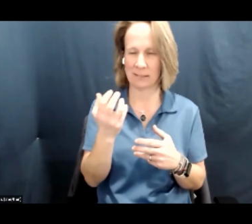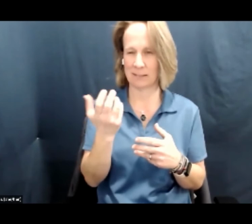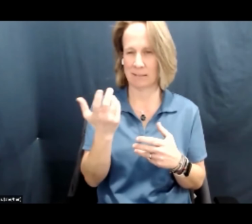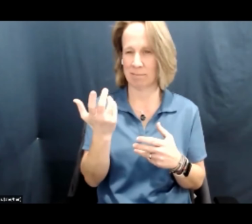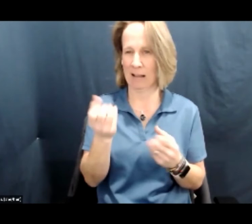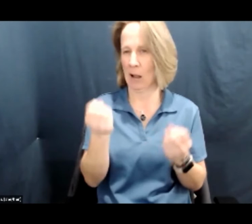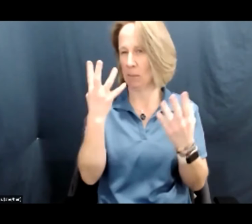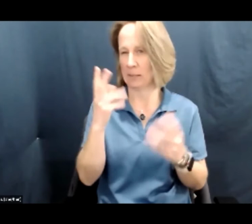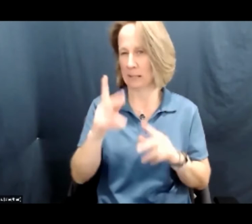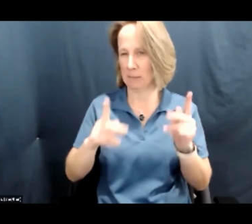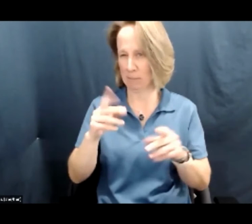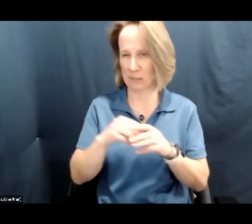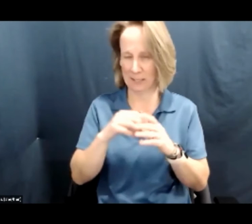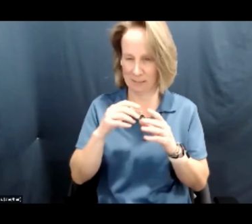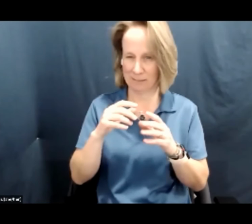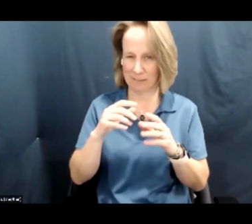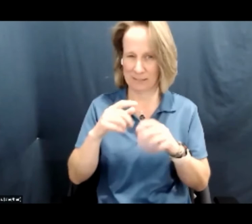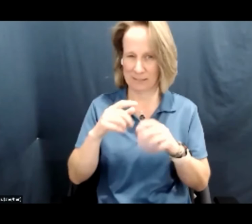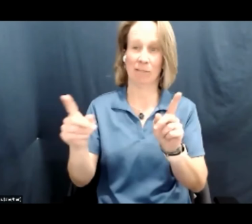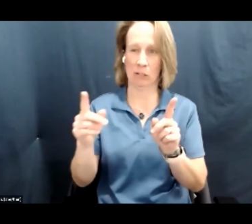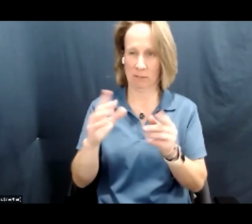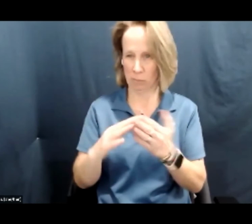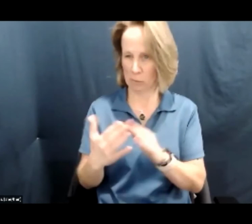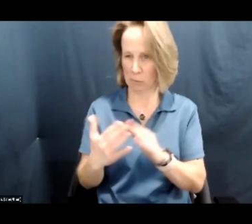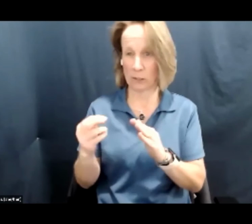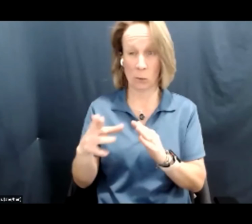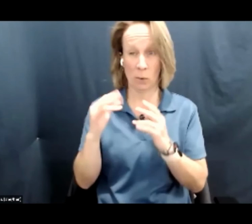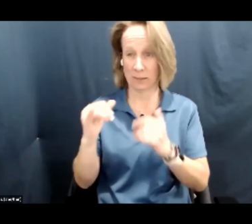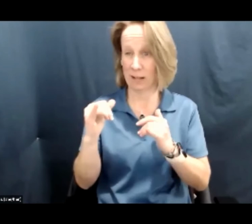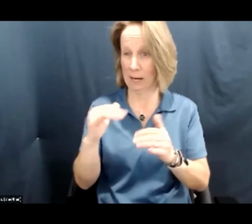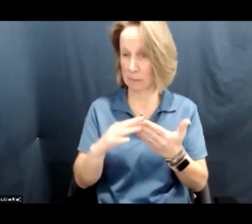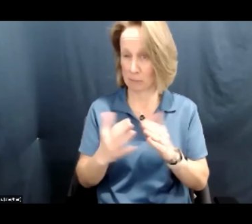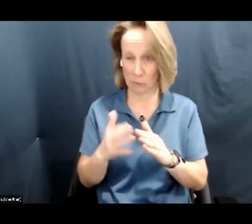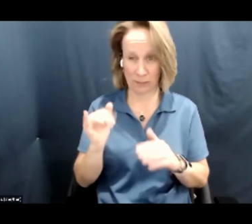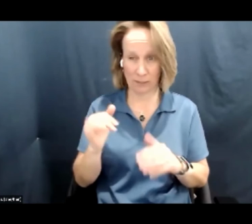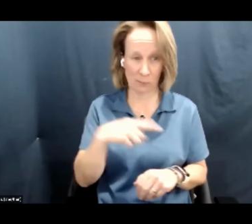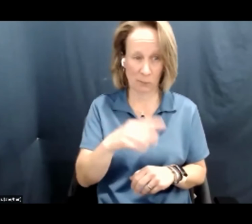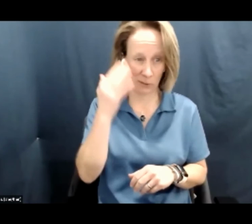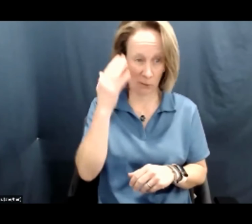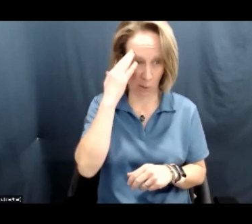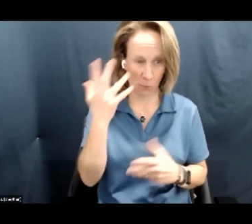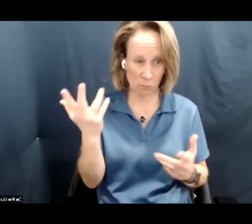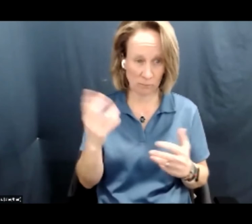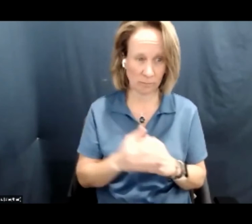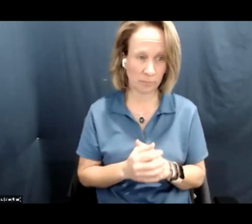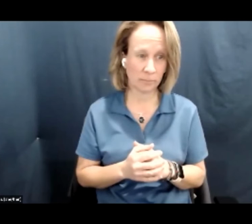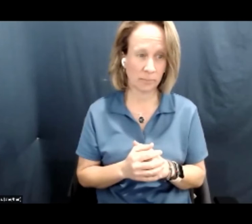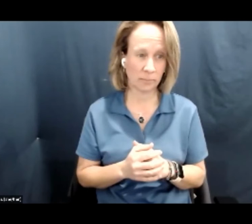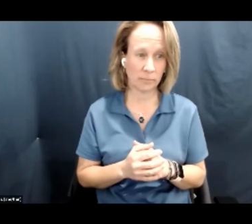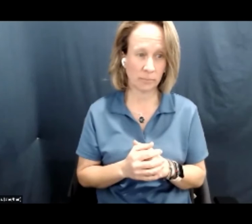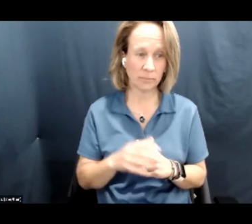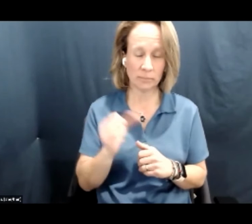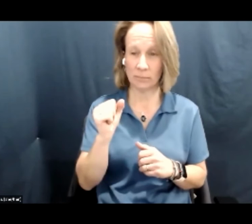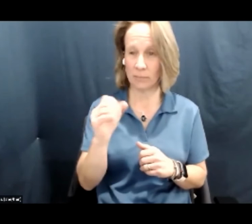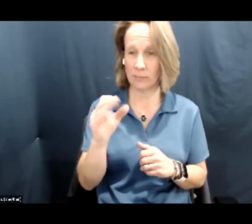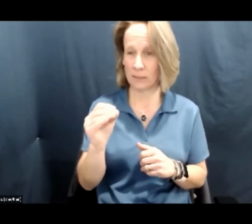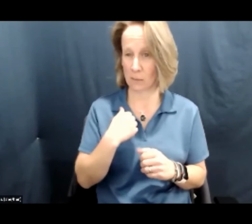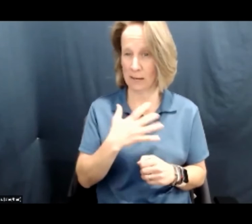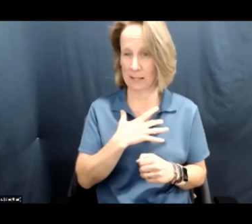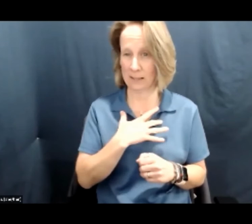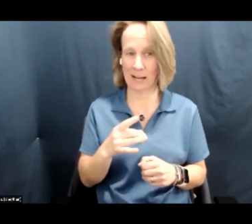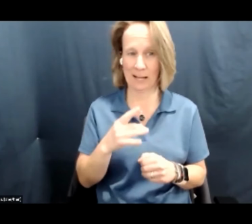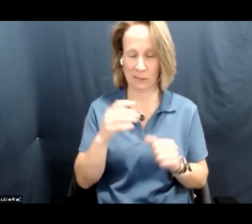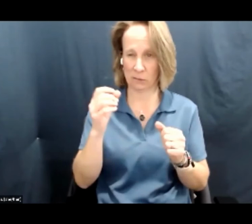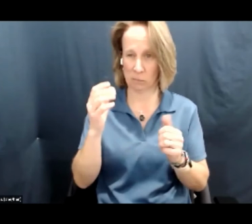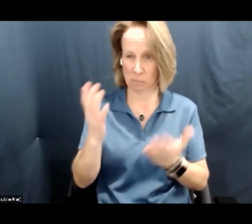us or in the same community from as us that we know. And so I just like to draw attention to the fact that